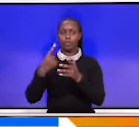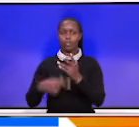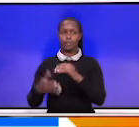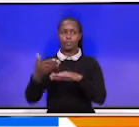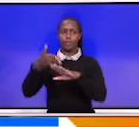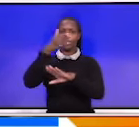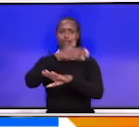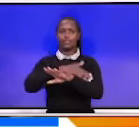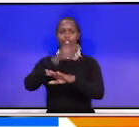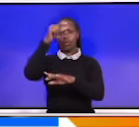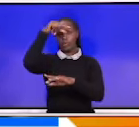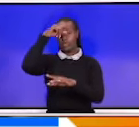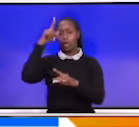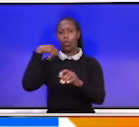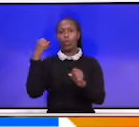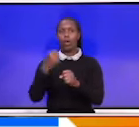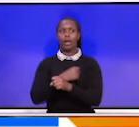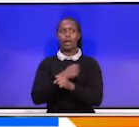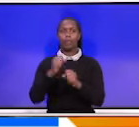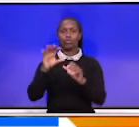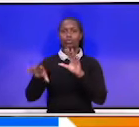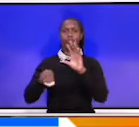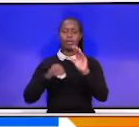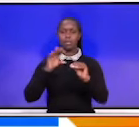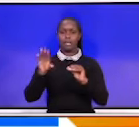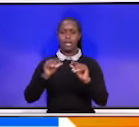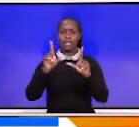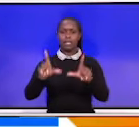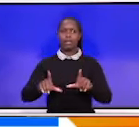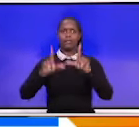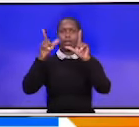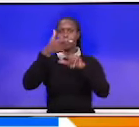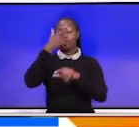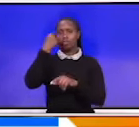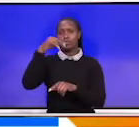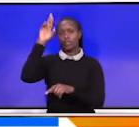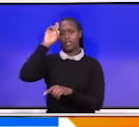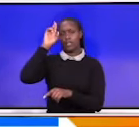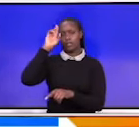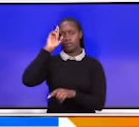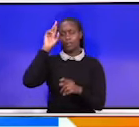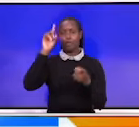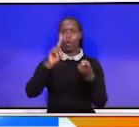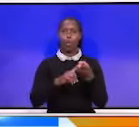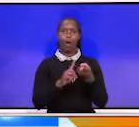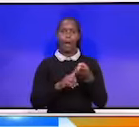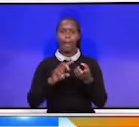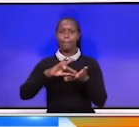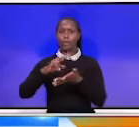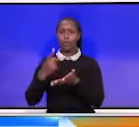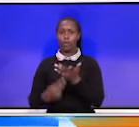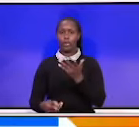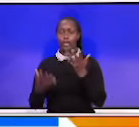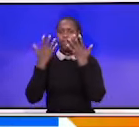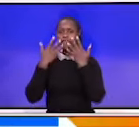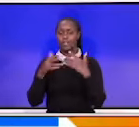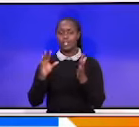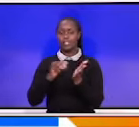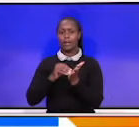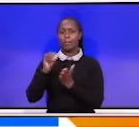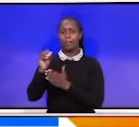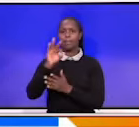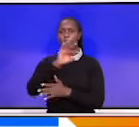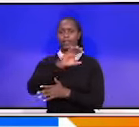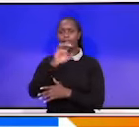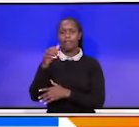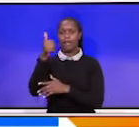are unable to collect their certificates due to varied reasons, the main one being non-completion of fees at the graduation